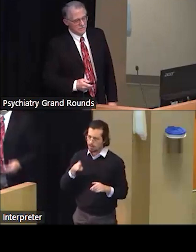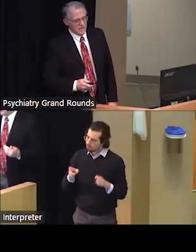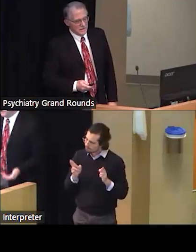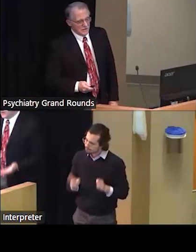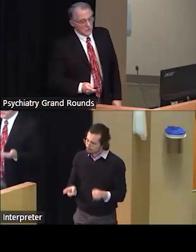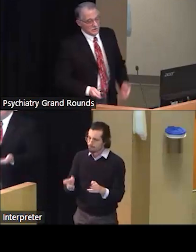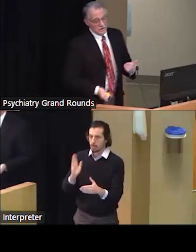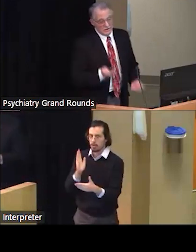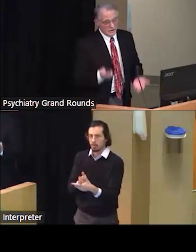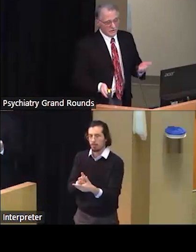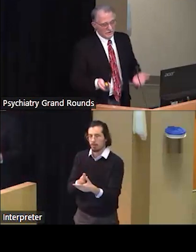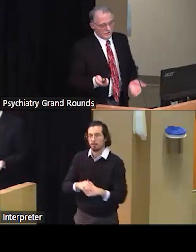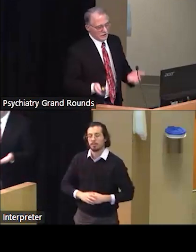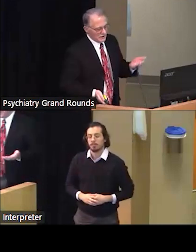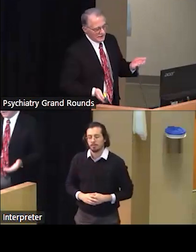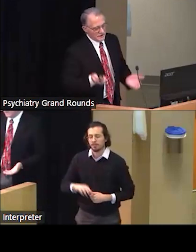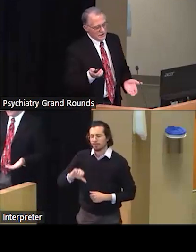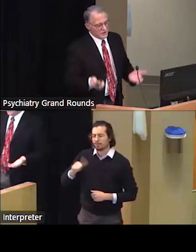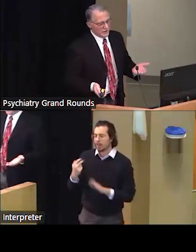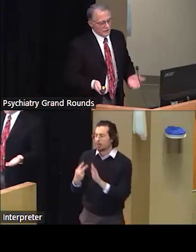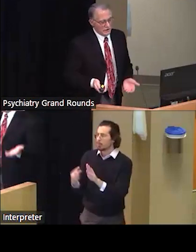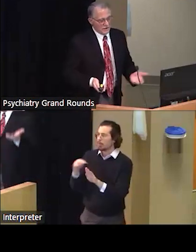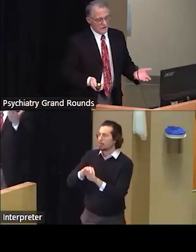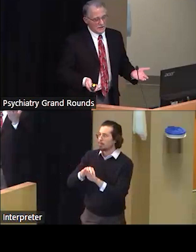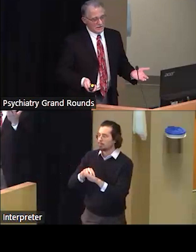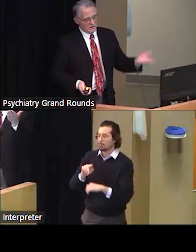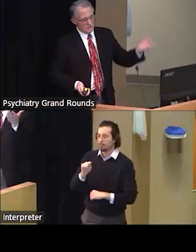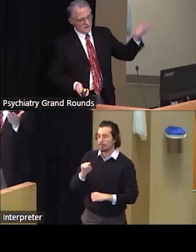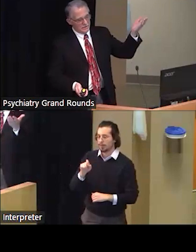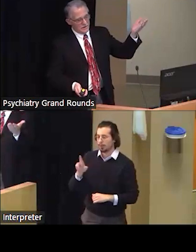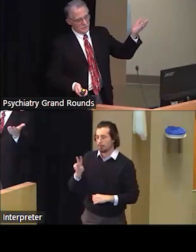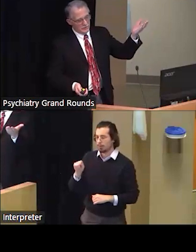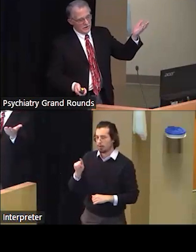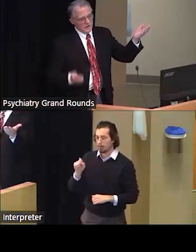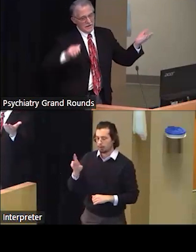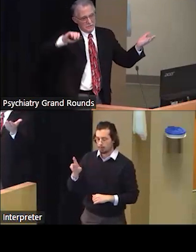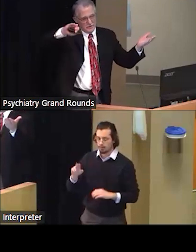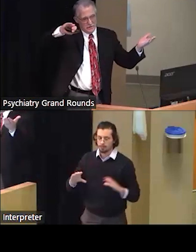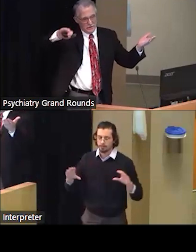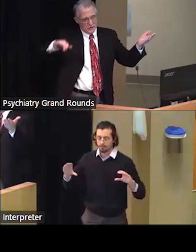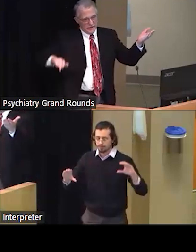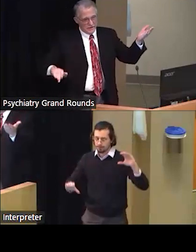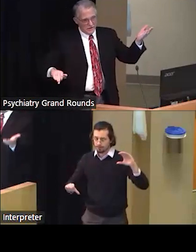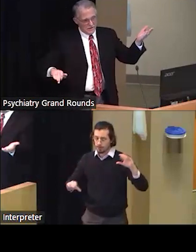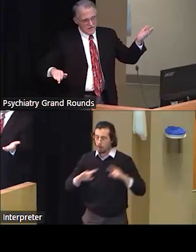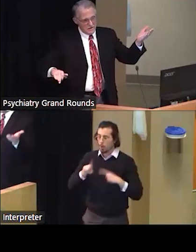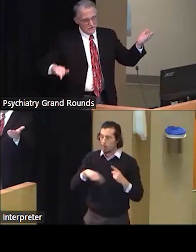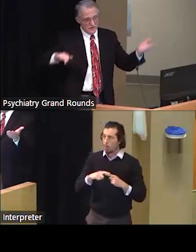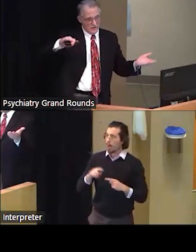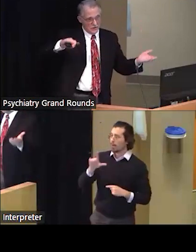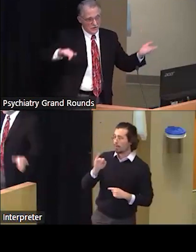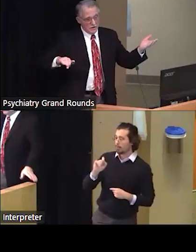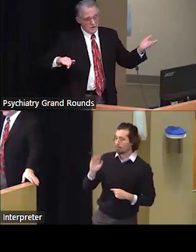interventions. So to give you another metaphor, kind of a teeter-totter, the limbic system is amped up and the prefrontal cortex is